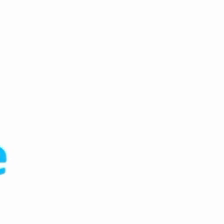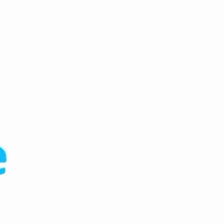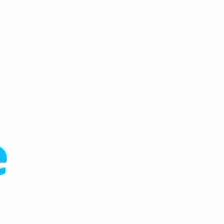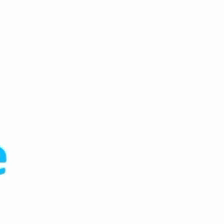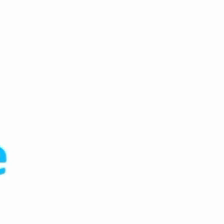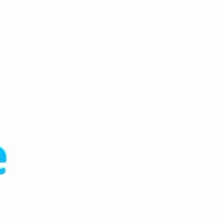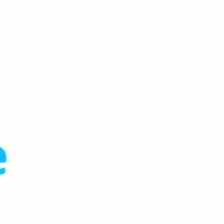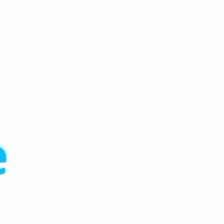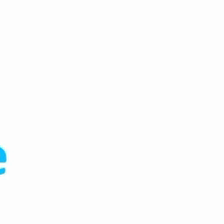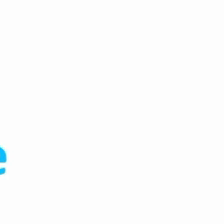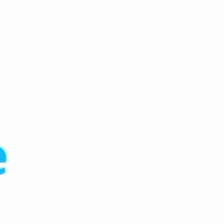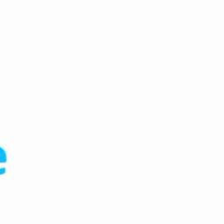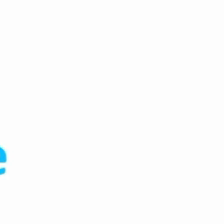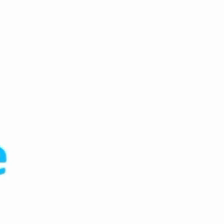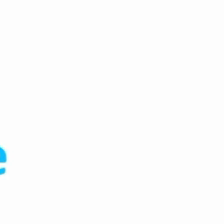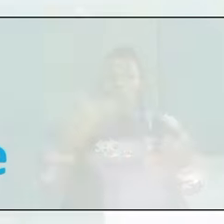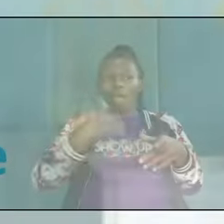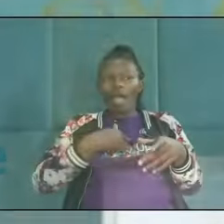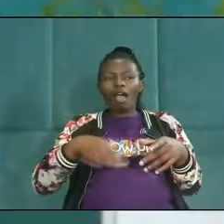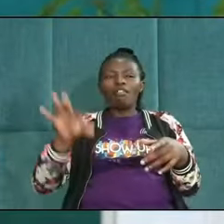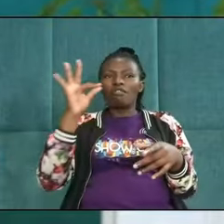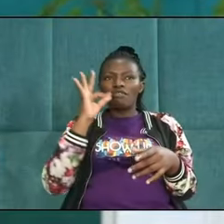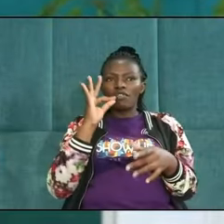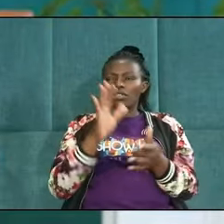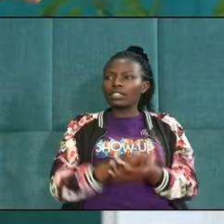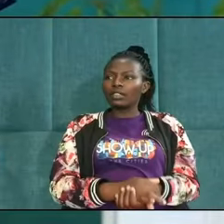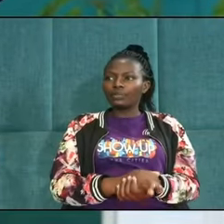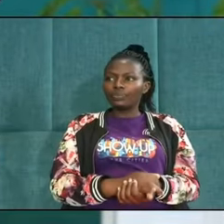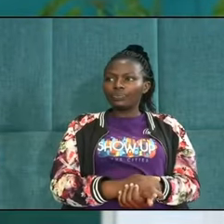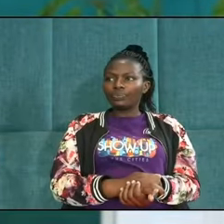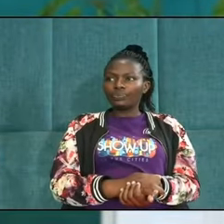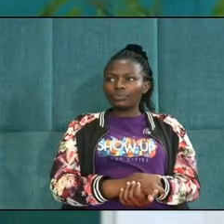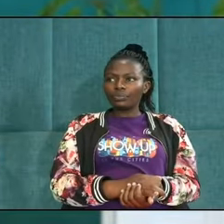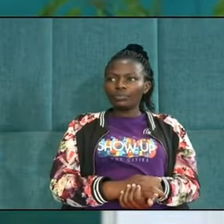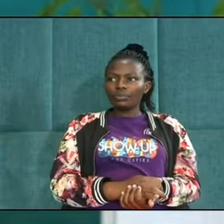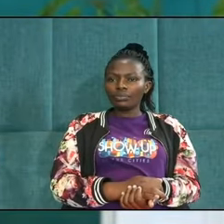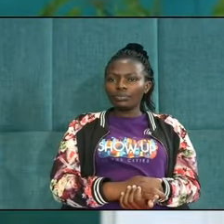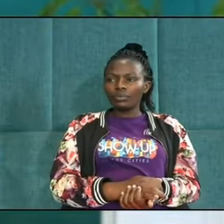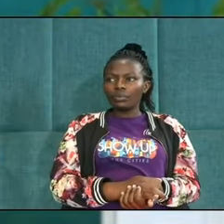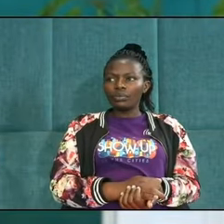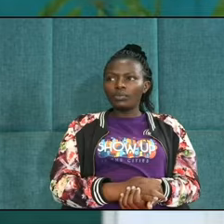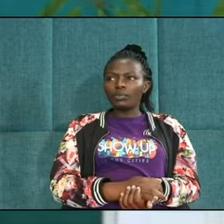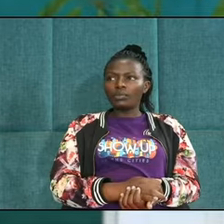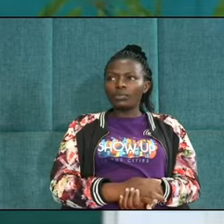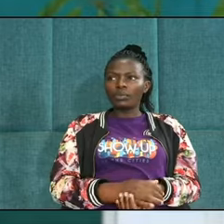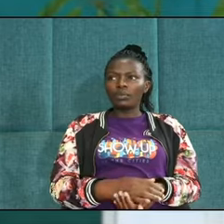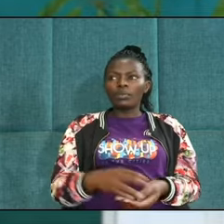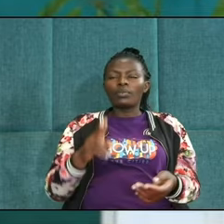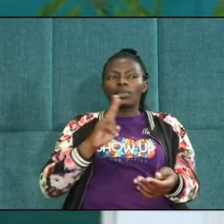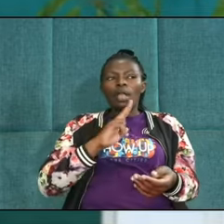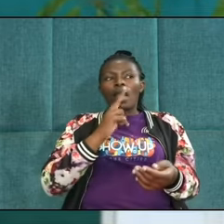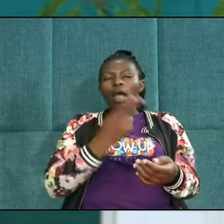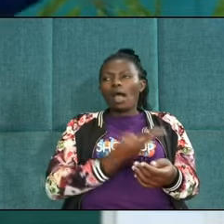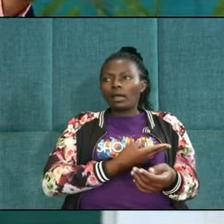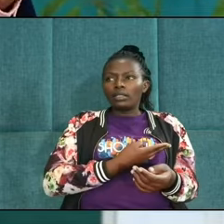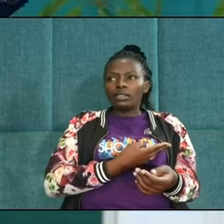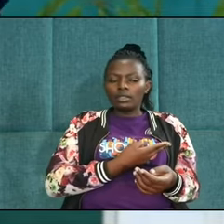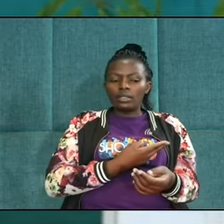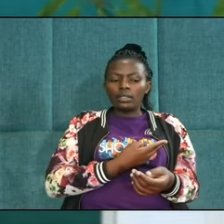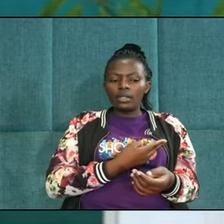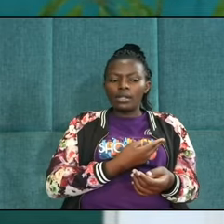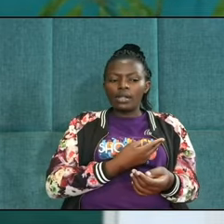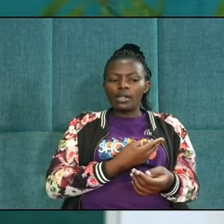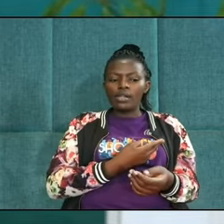we don't return tithe and offering to attract God's blessings. You know, that's a wrong concept. Many people think,